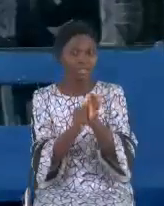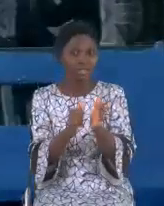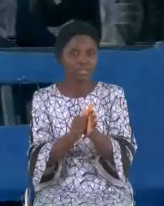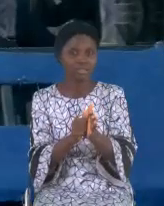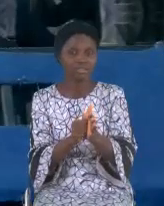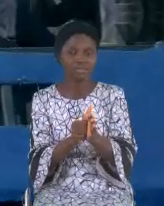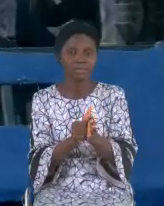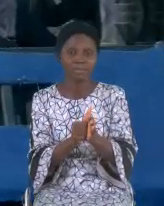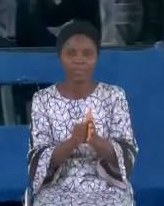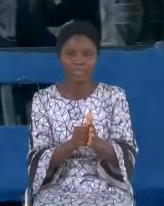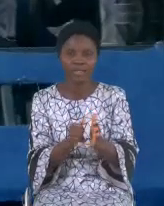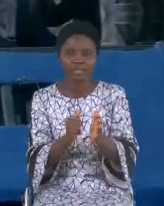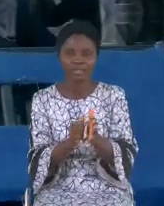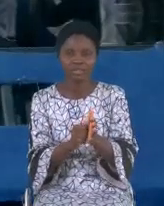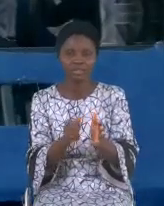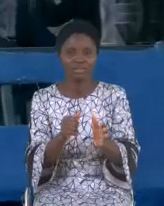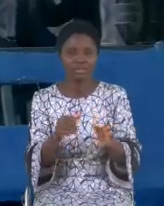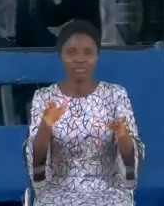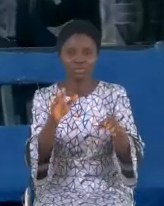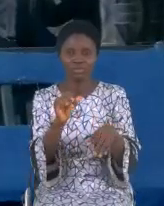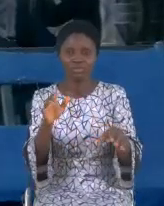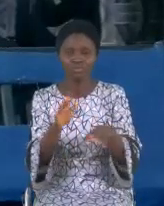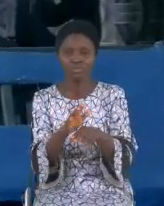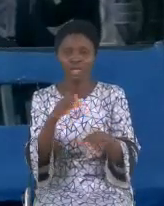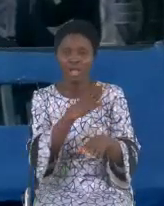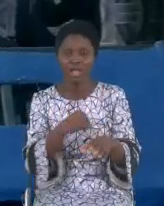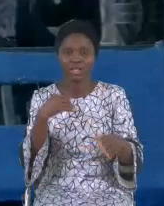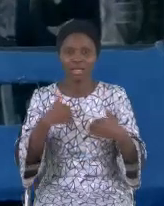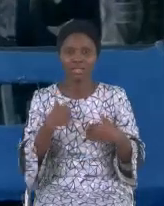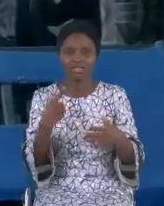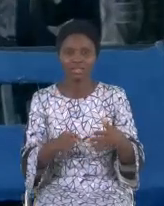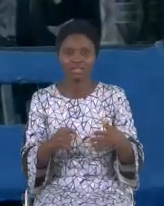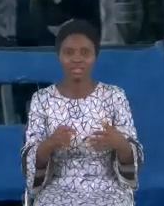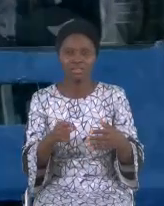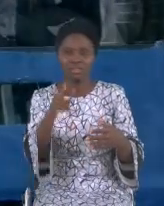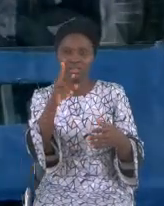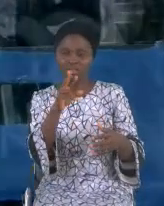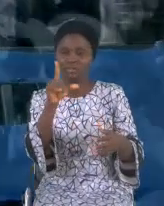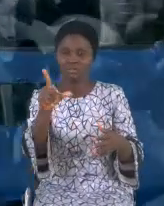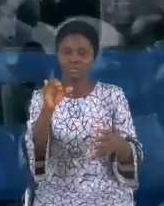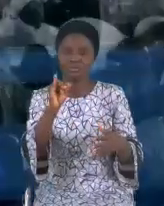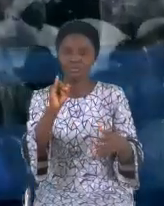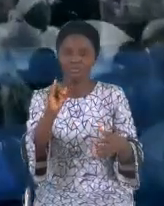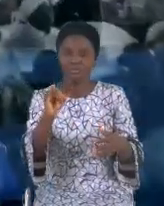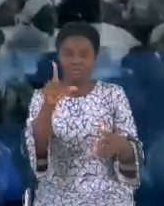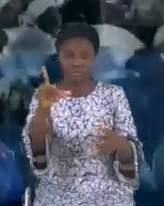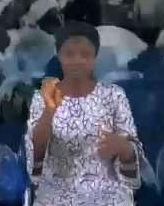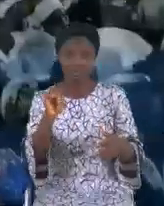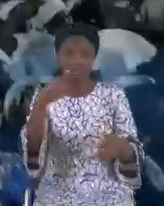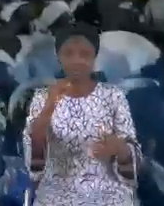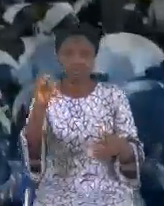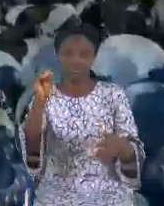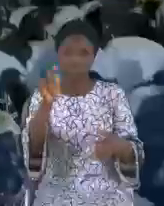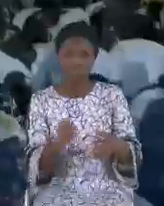possessed with the devil, and had the legion, sitting, clothed in his